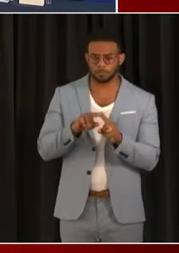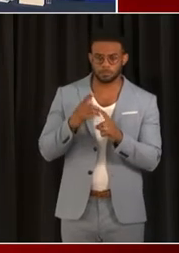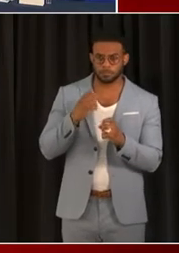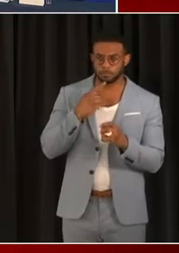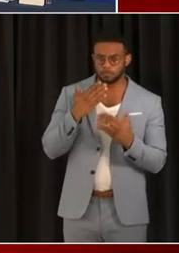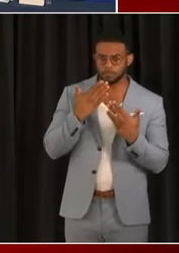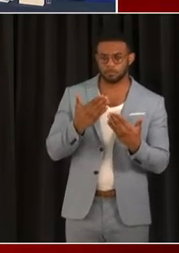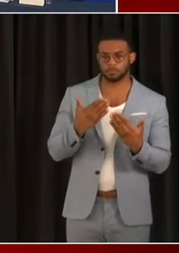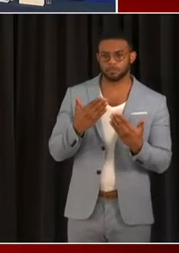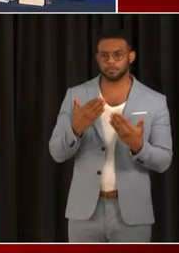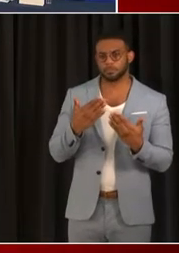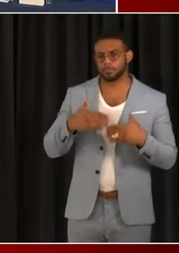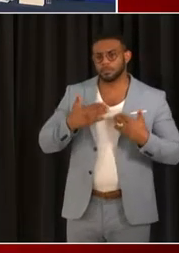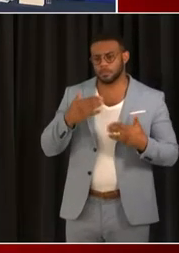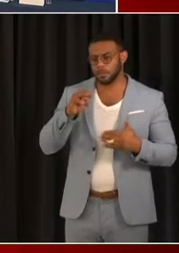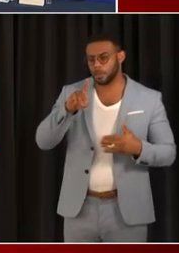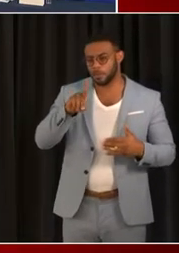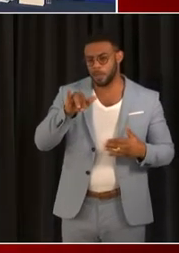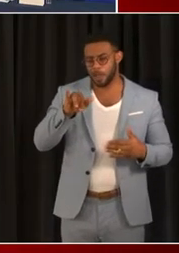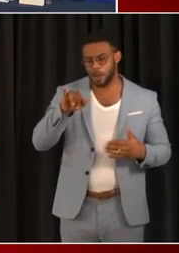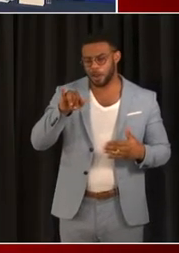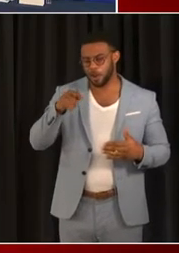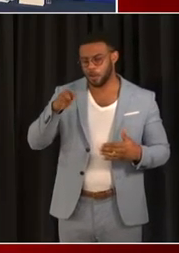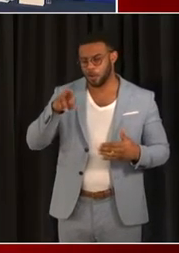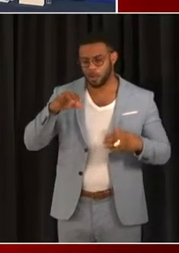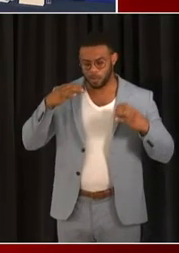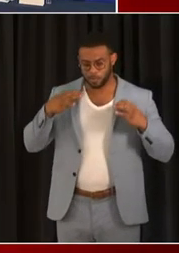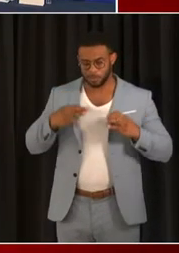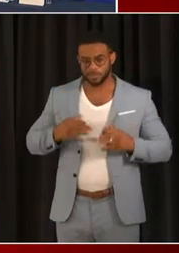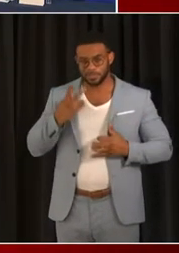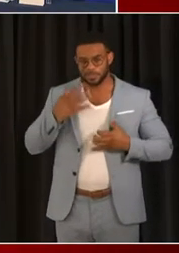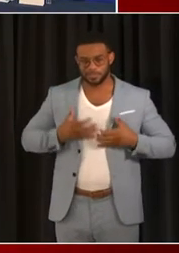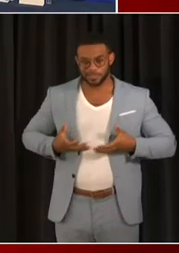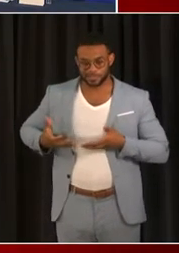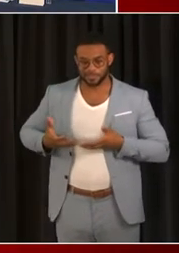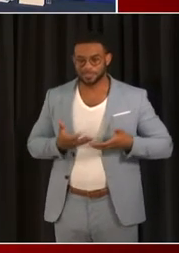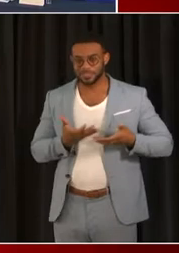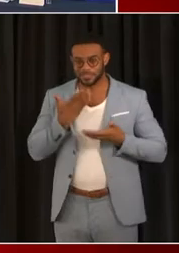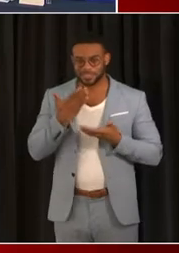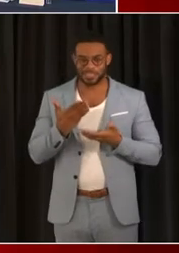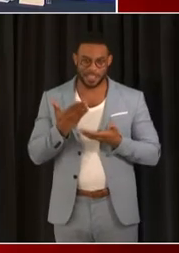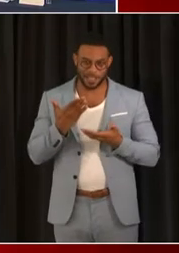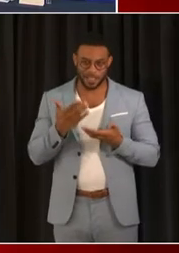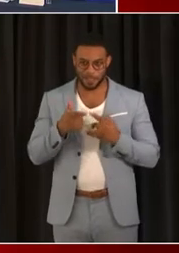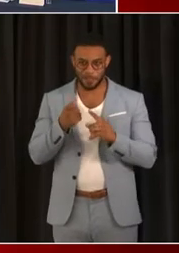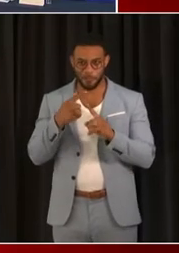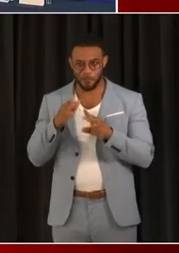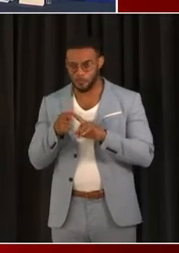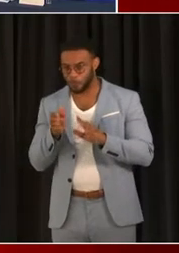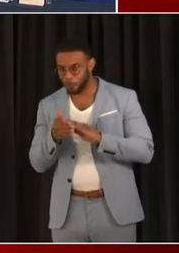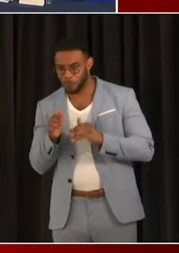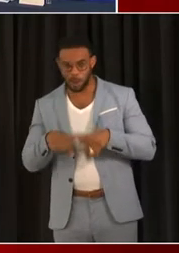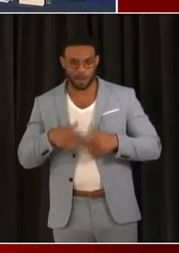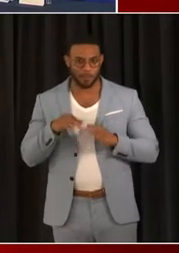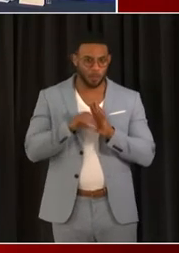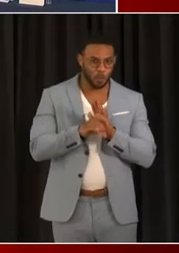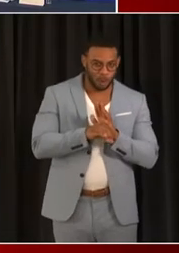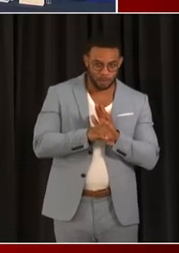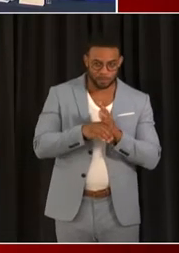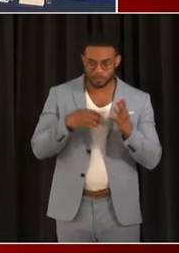also want to say, happy Mardi Gras to all the folks out there who are from the Caribbean or live